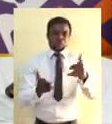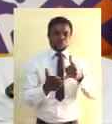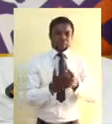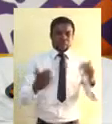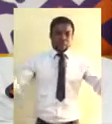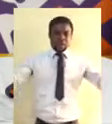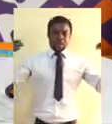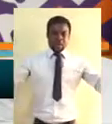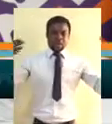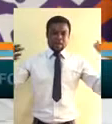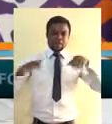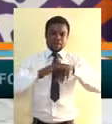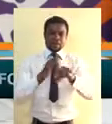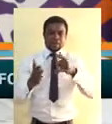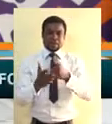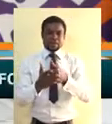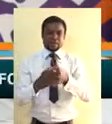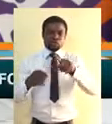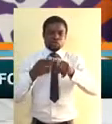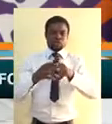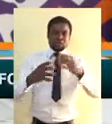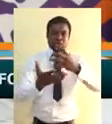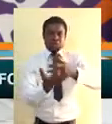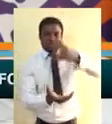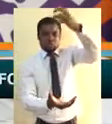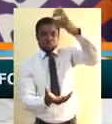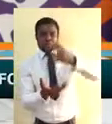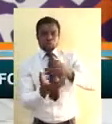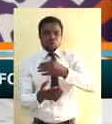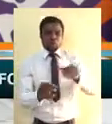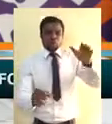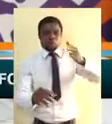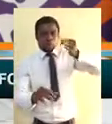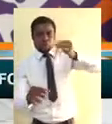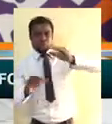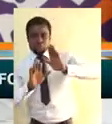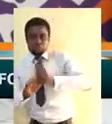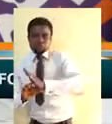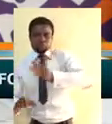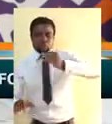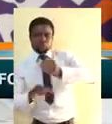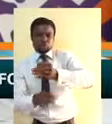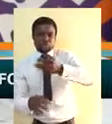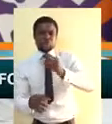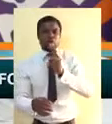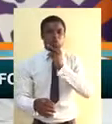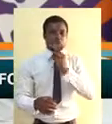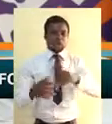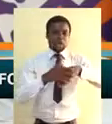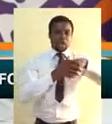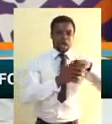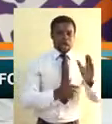surrounding enters into the bottle and pushes the water out to make a fountain.